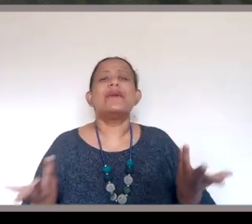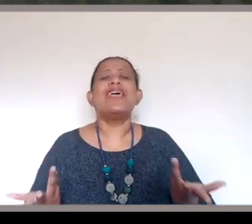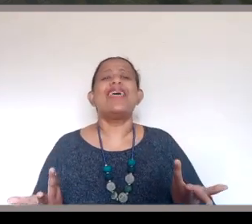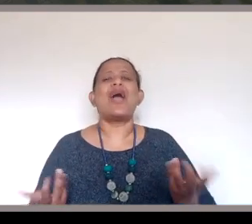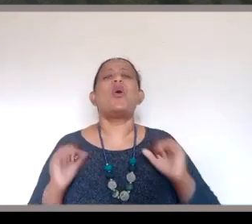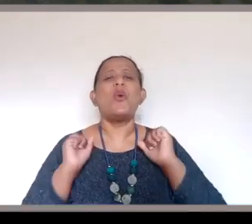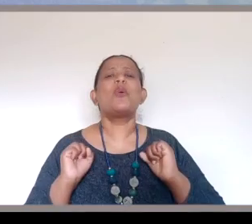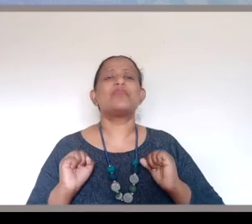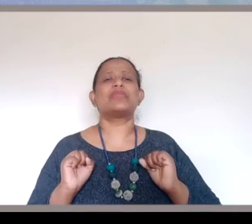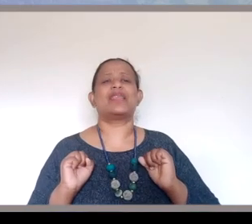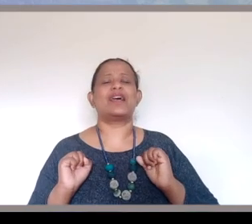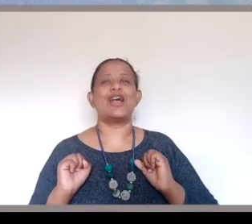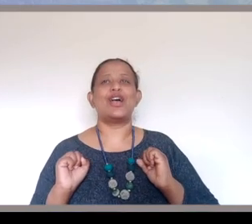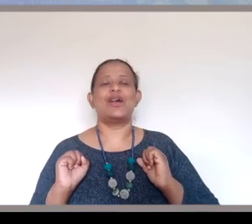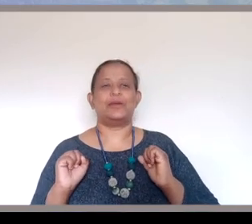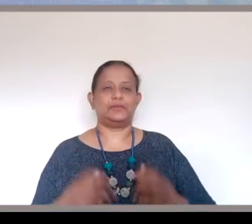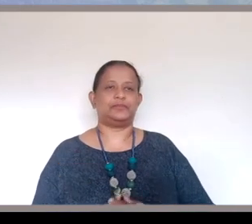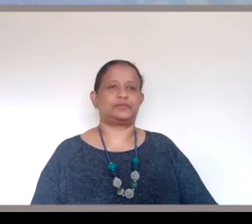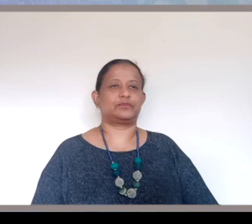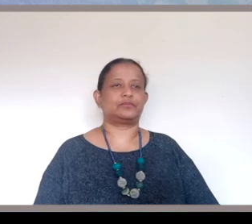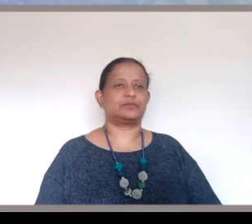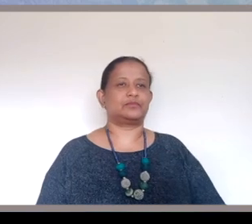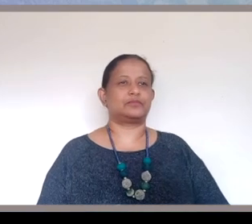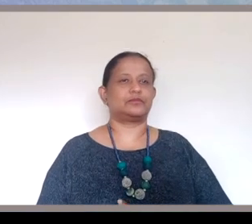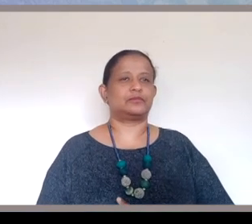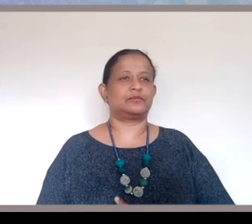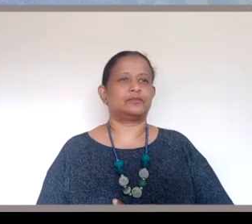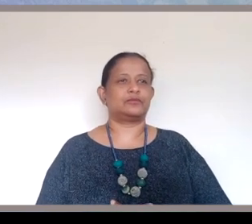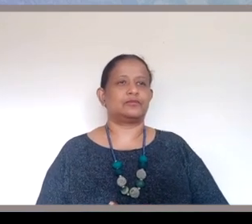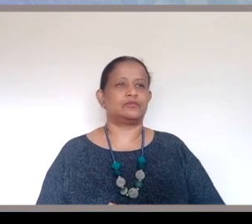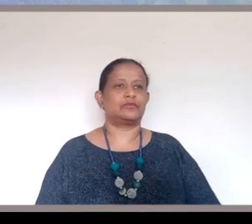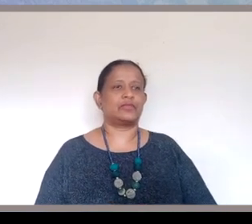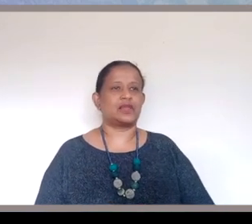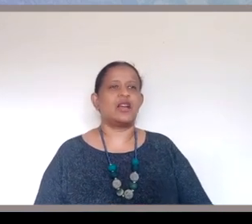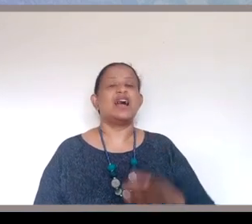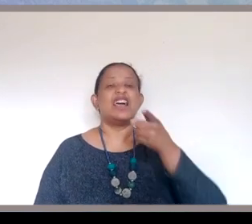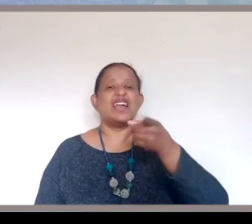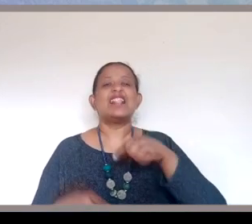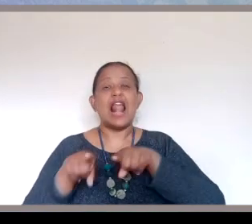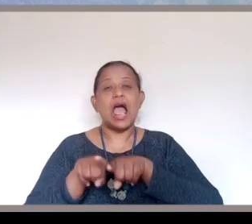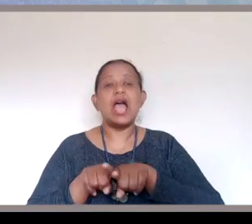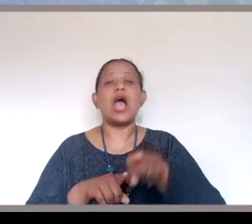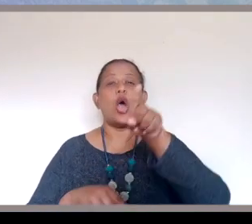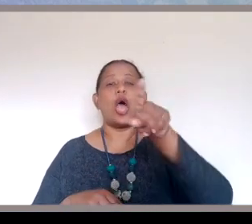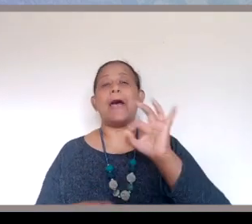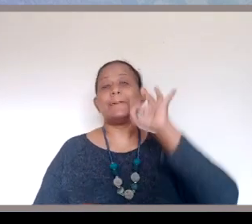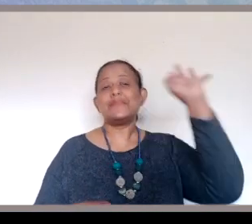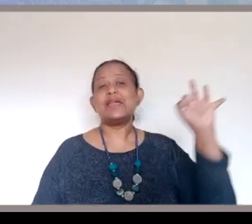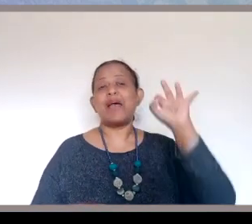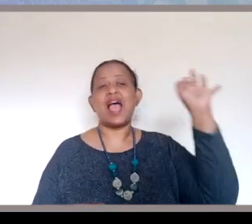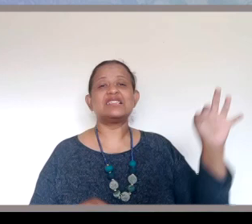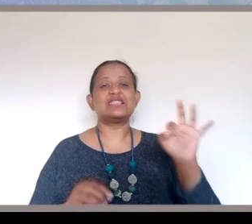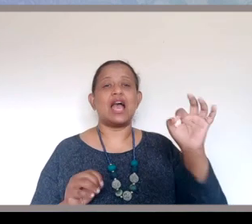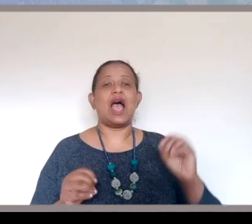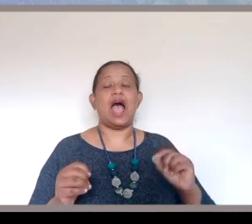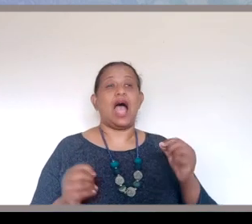you refocus, it may mean physically removing yourself from the situation. If you don't want